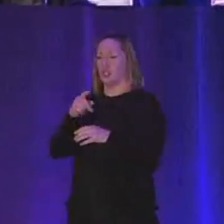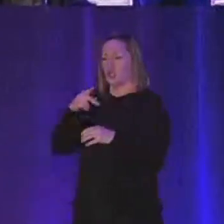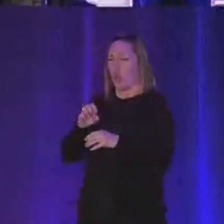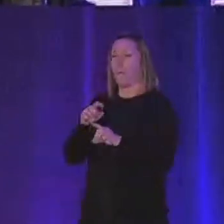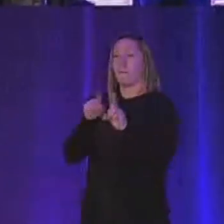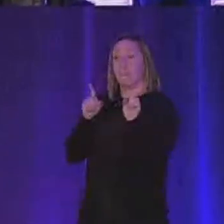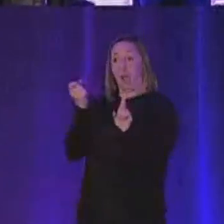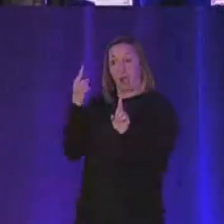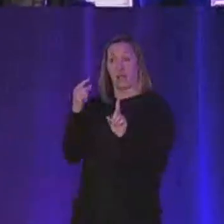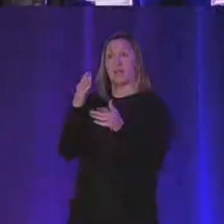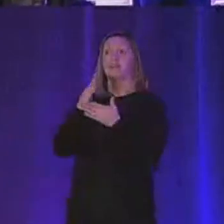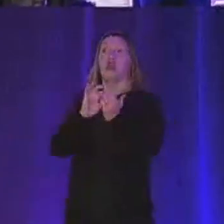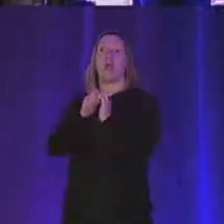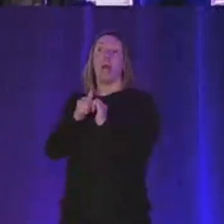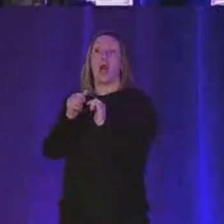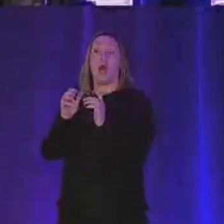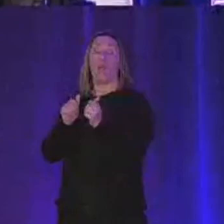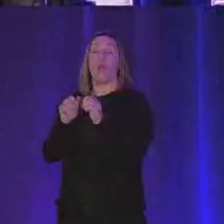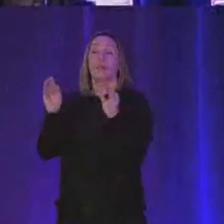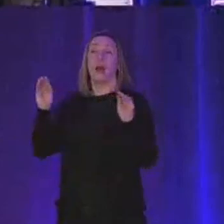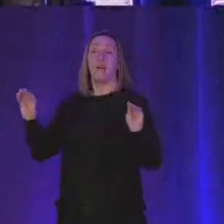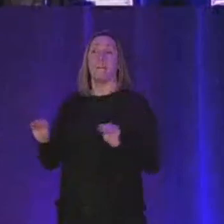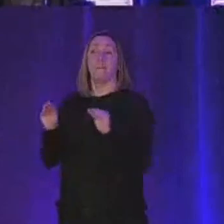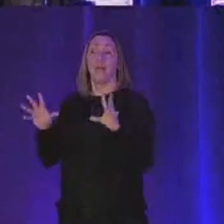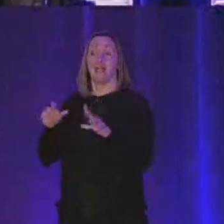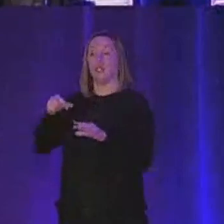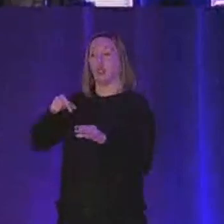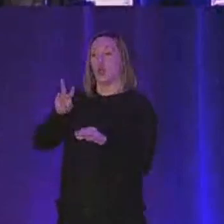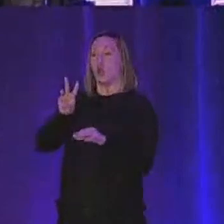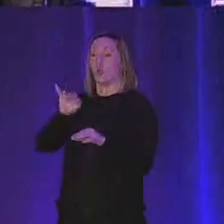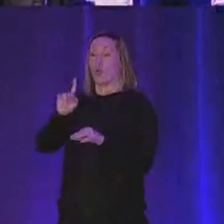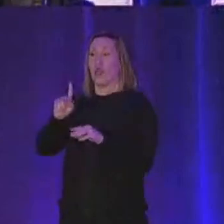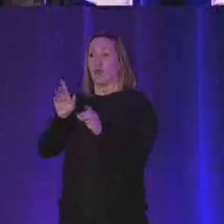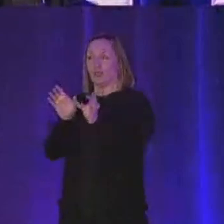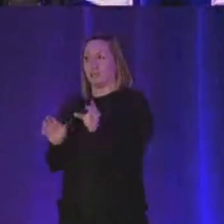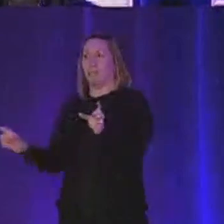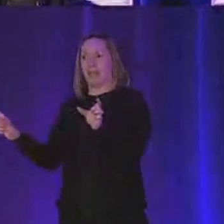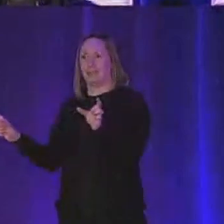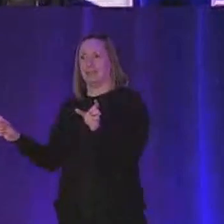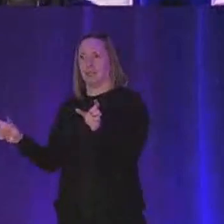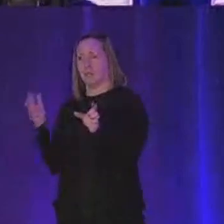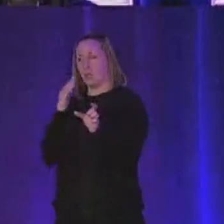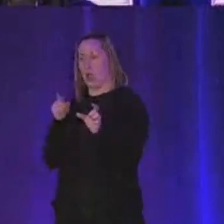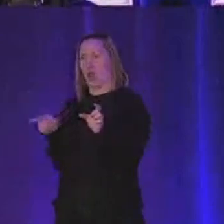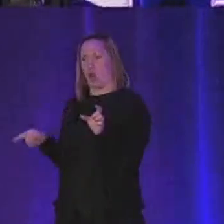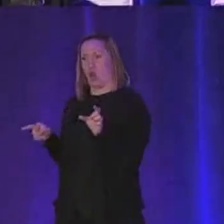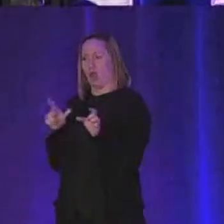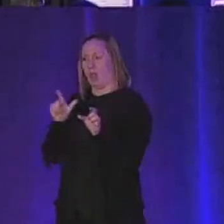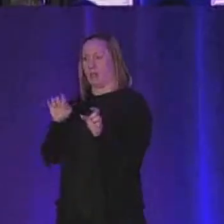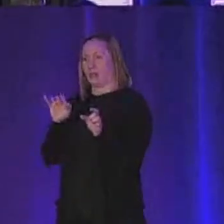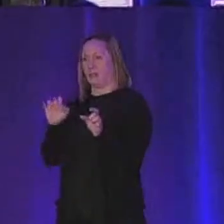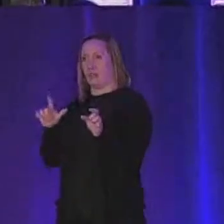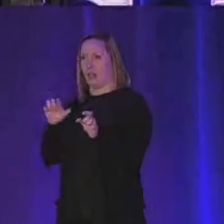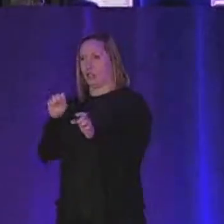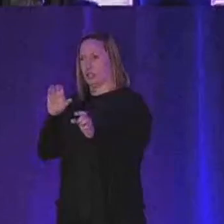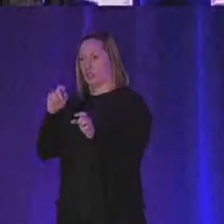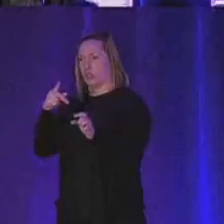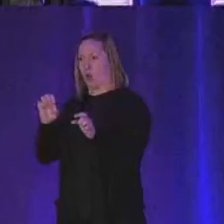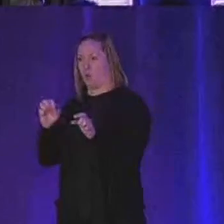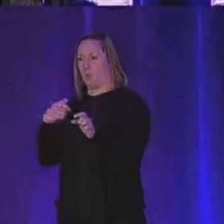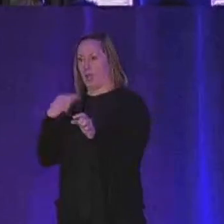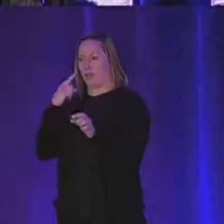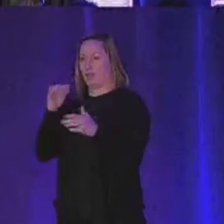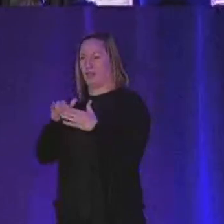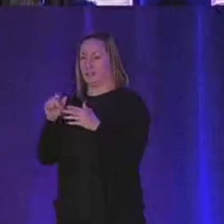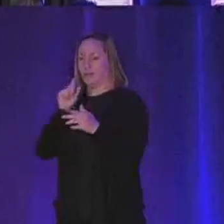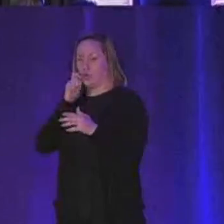somehow, with magic, Quick will split the function out and just be fully aware of lexical scope. And I think that's very,